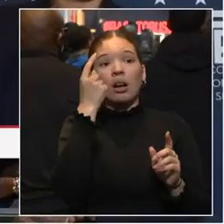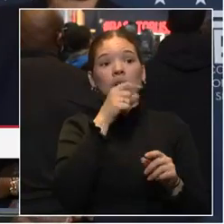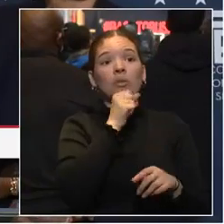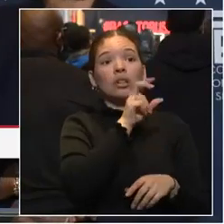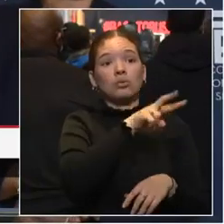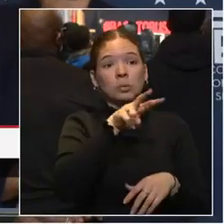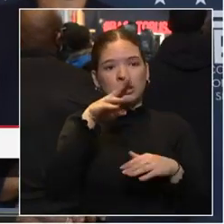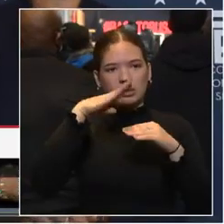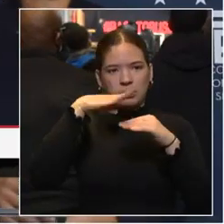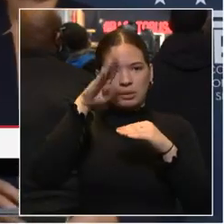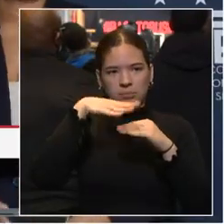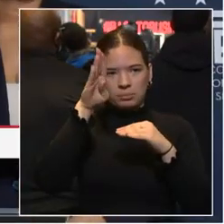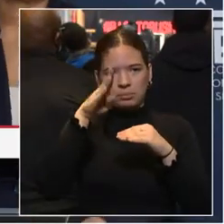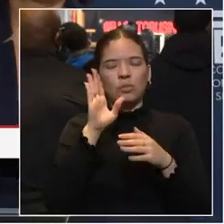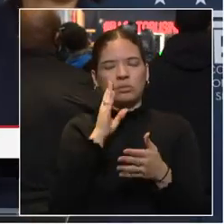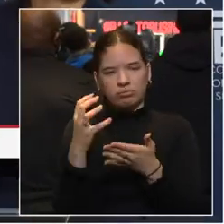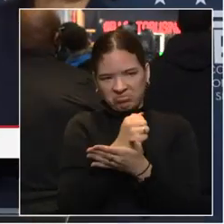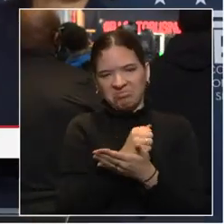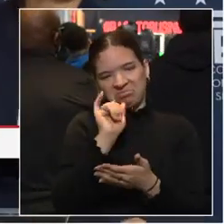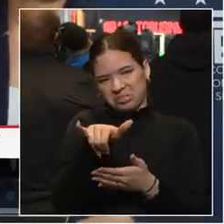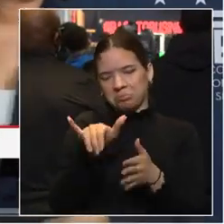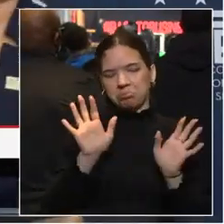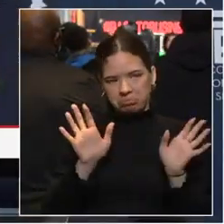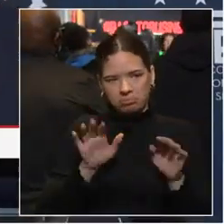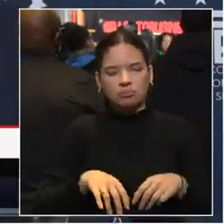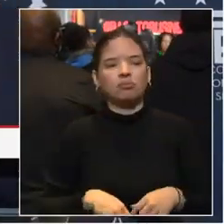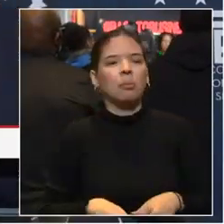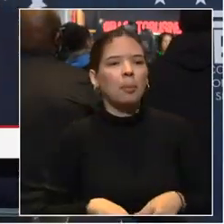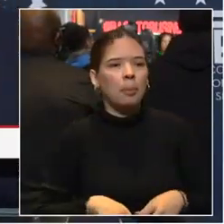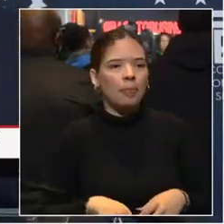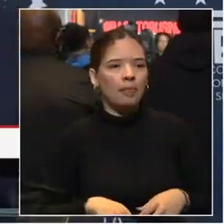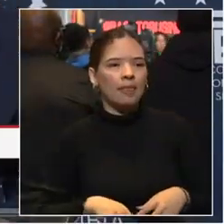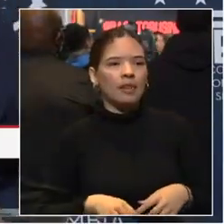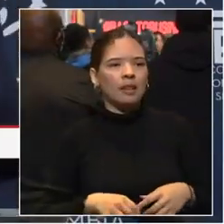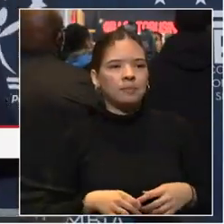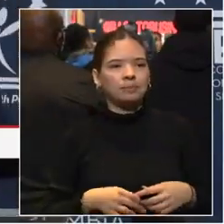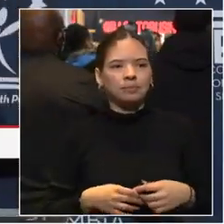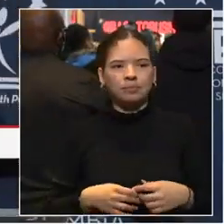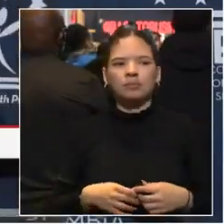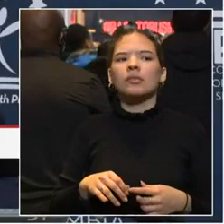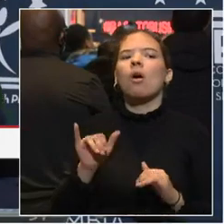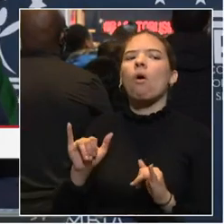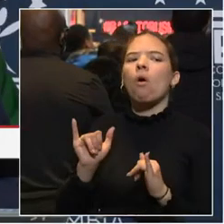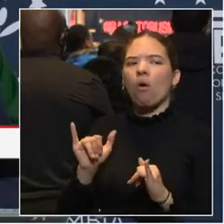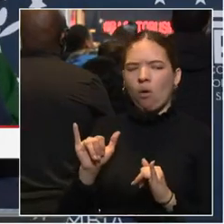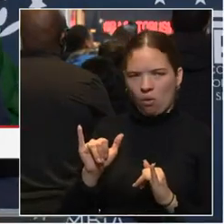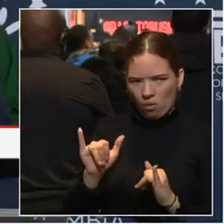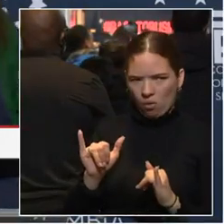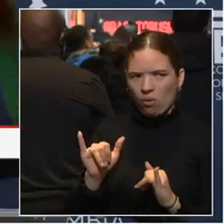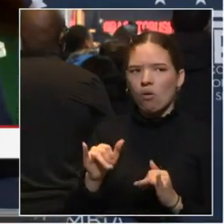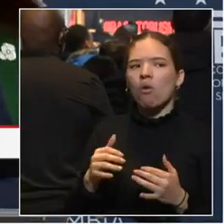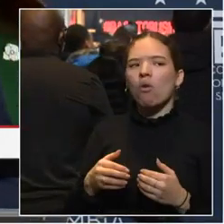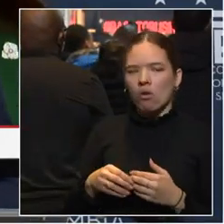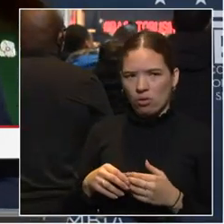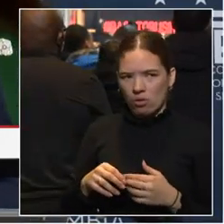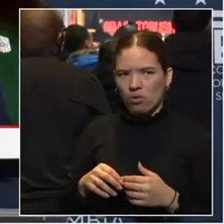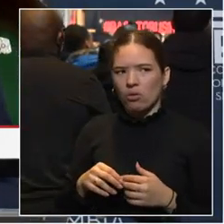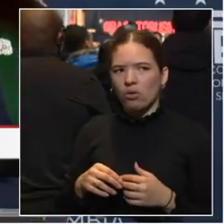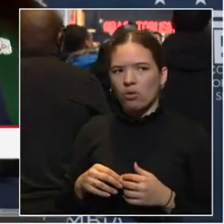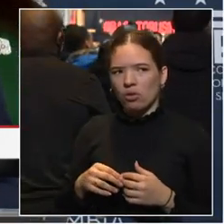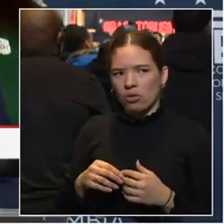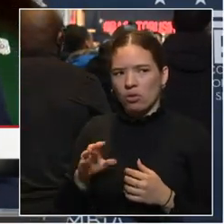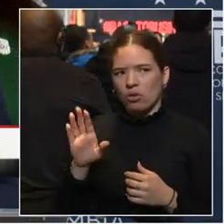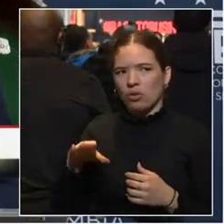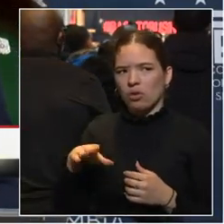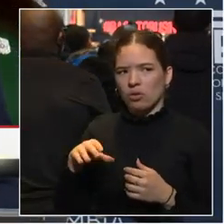Yep. So with that being said, why is that important given the current situation that we're in now with young